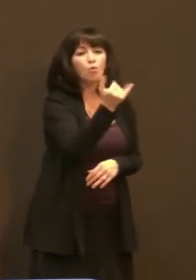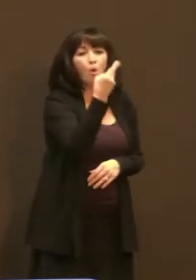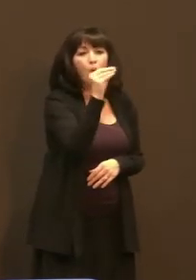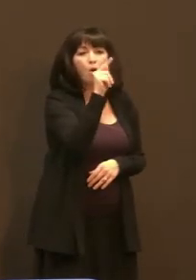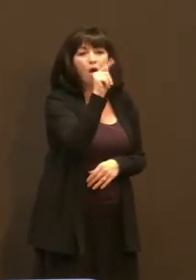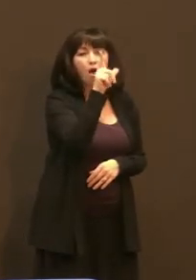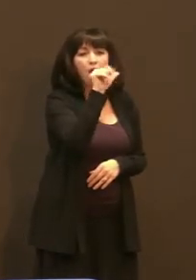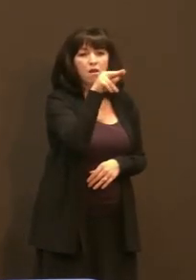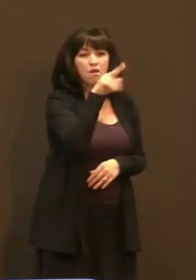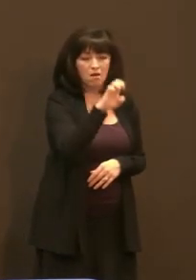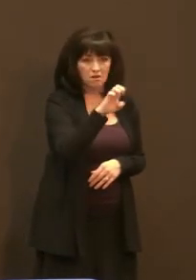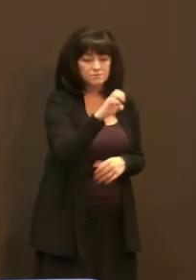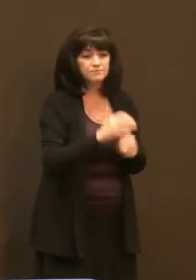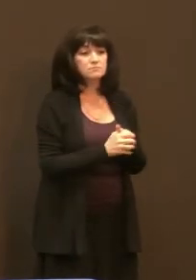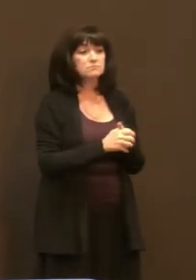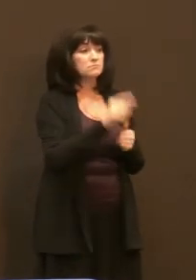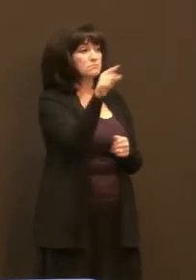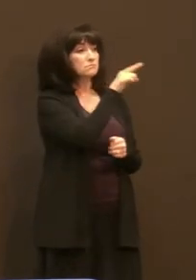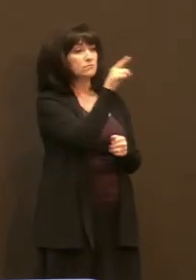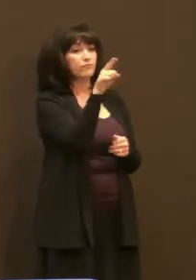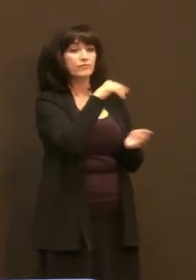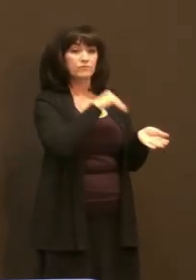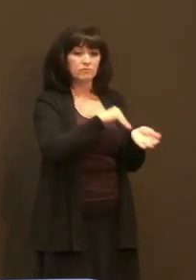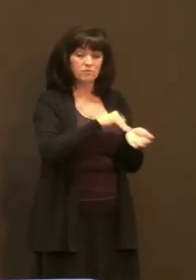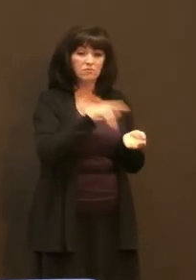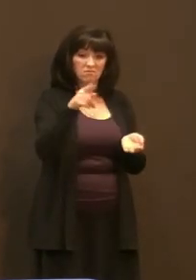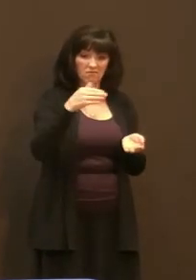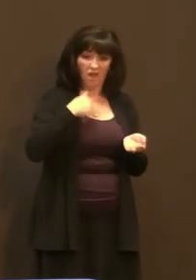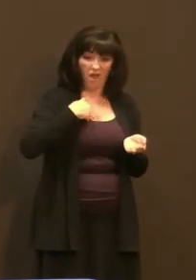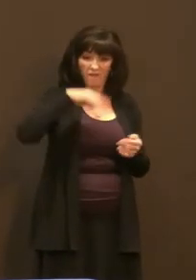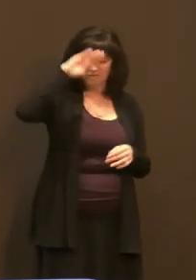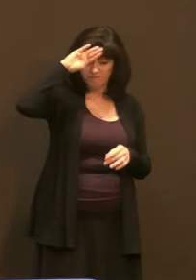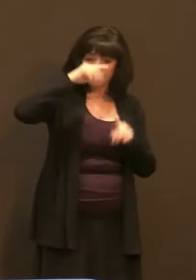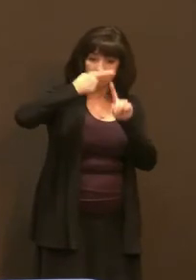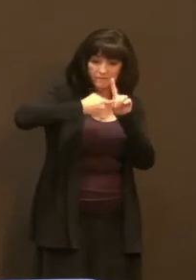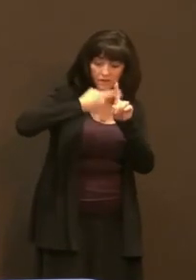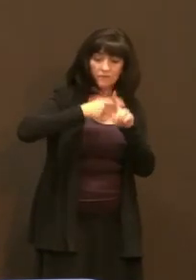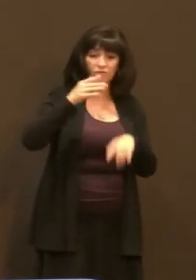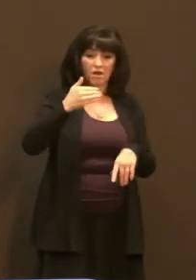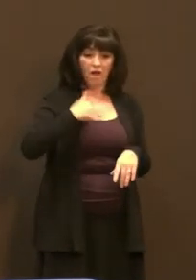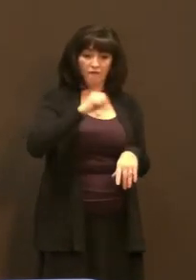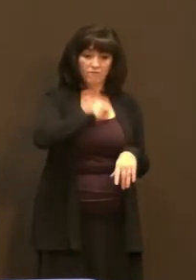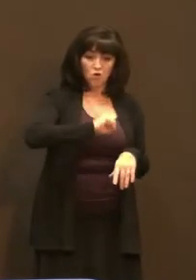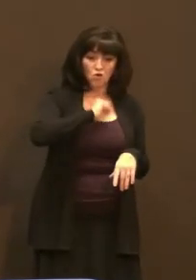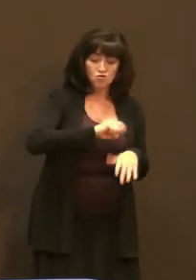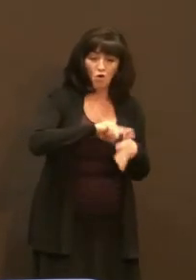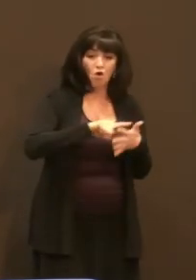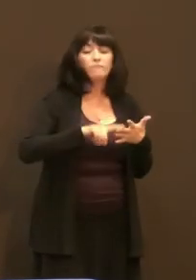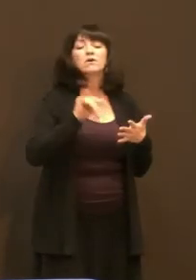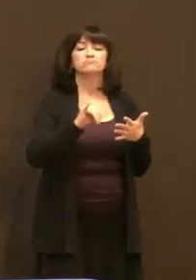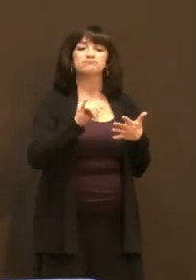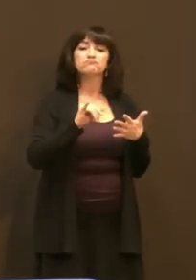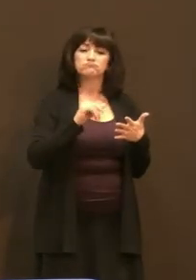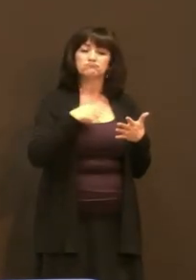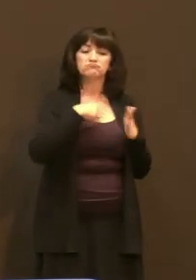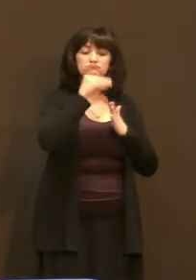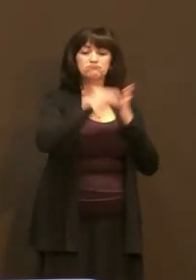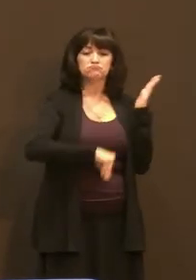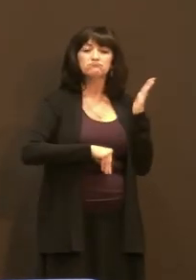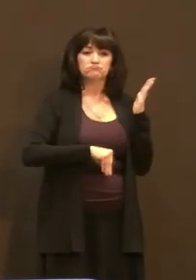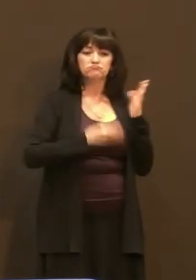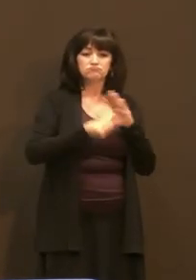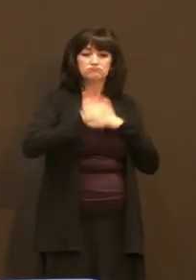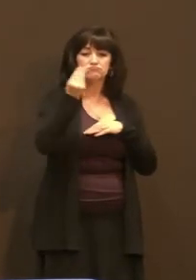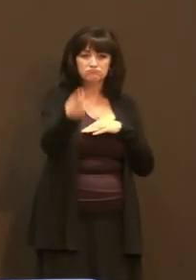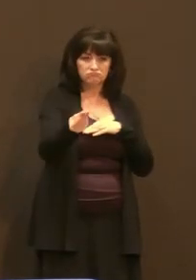primary care doctor says you have the fever, you have the cough, you have the various symptoms. I'm going to give you a script to go down and get a test at one of the